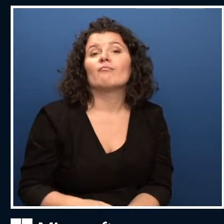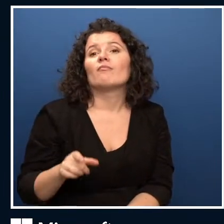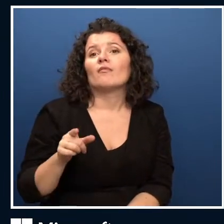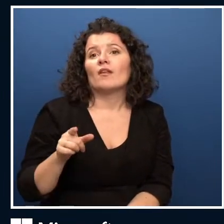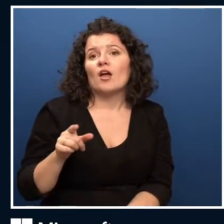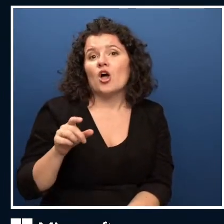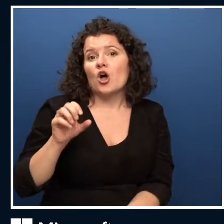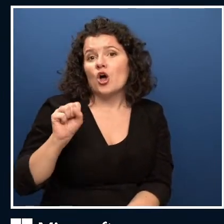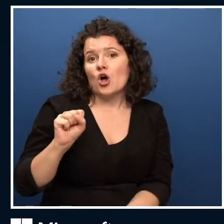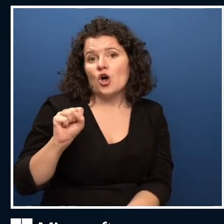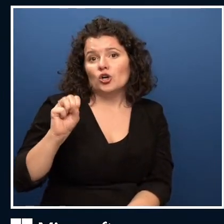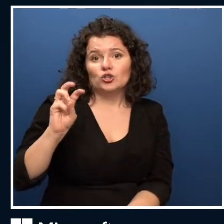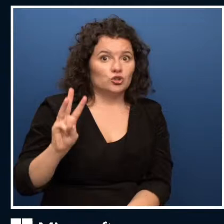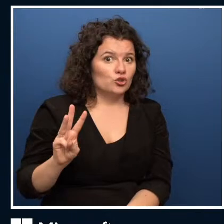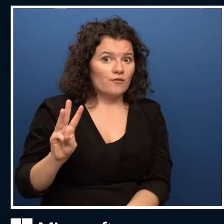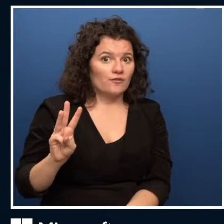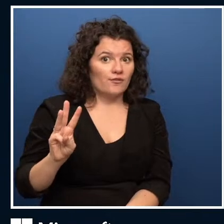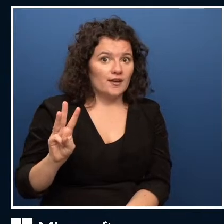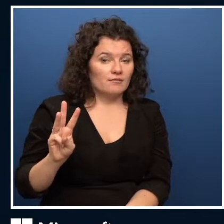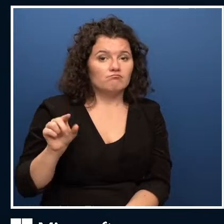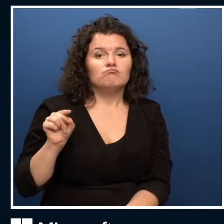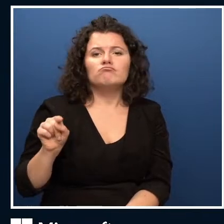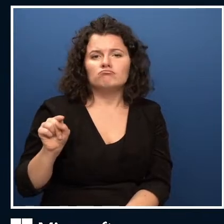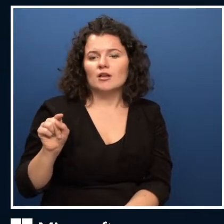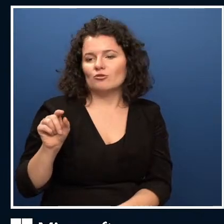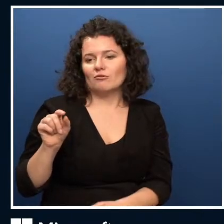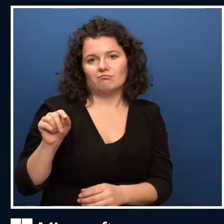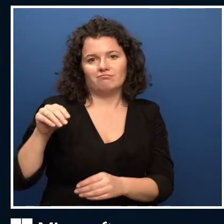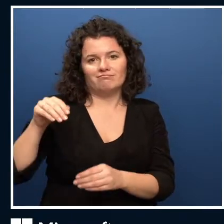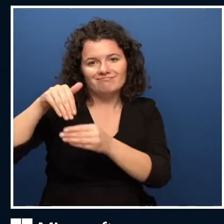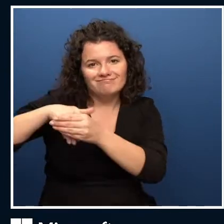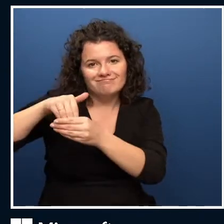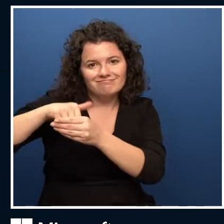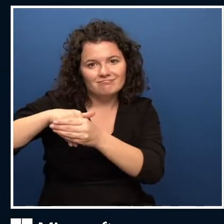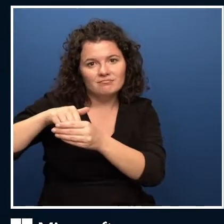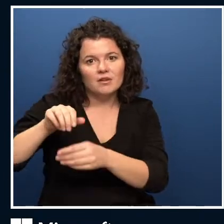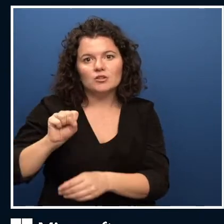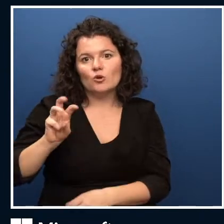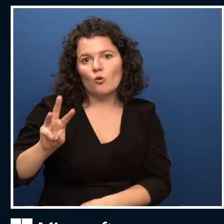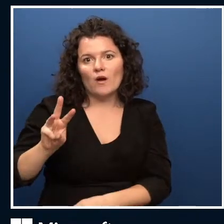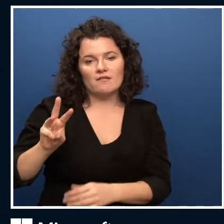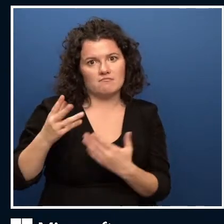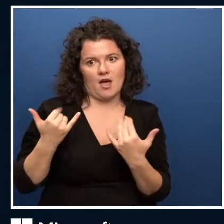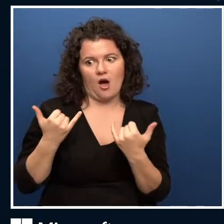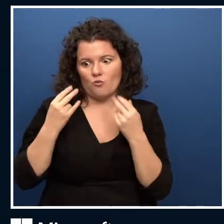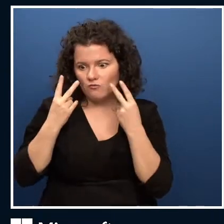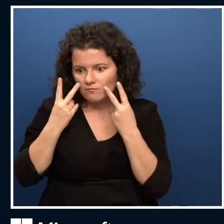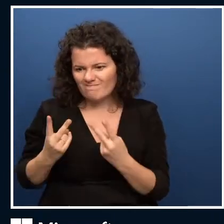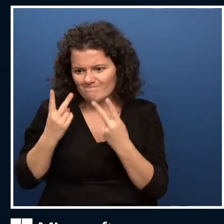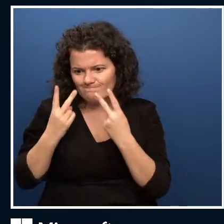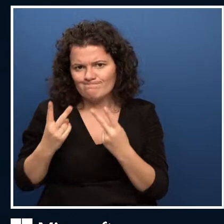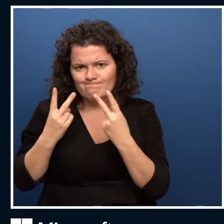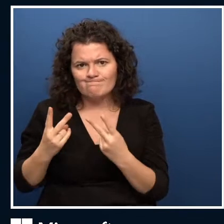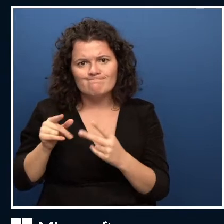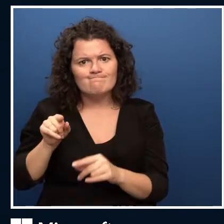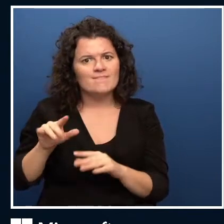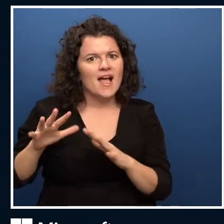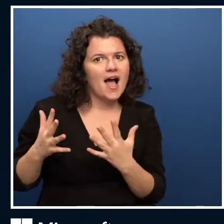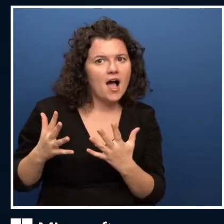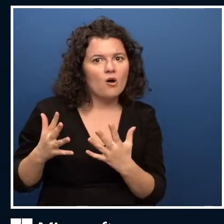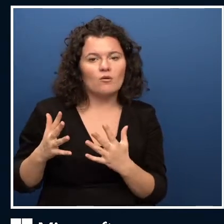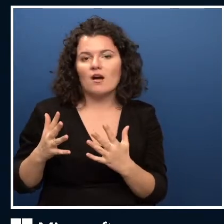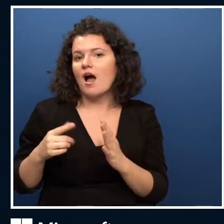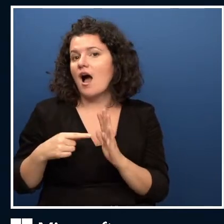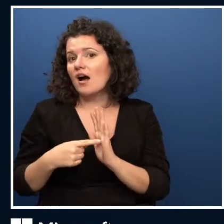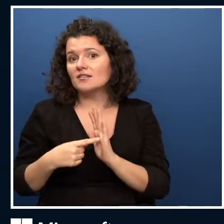the AGI, and there are a lot of potential ways. For example, maybe it's some mainstream